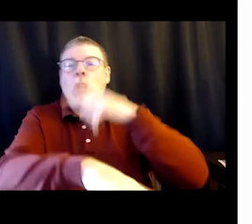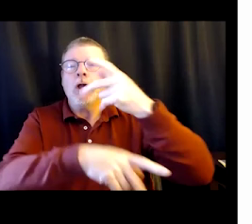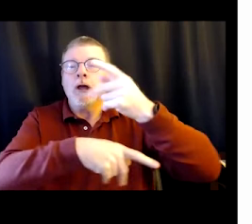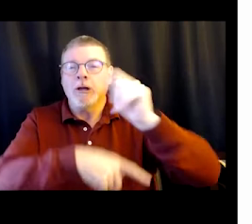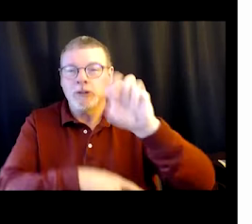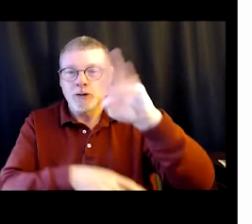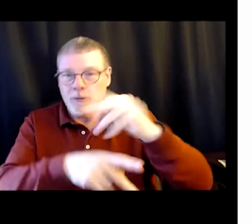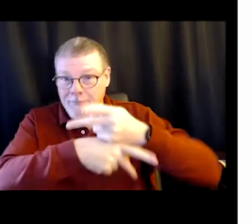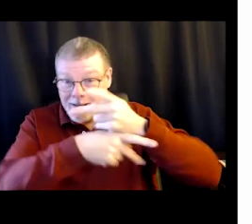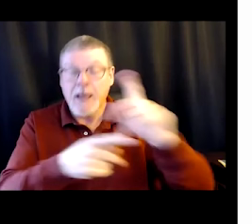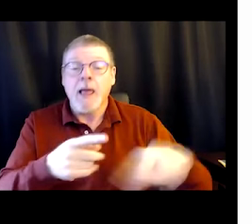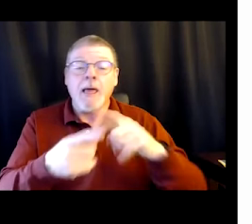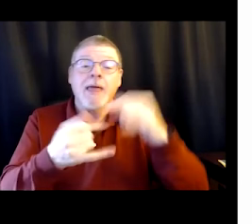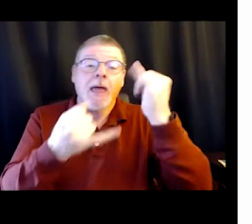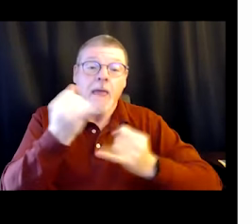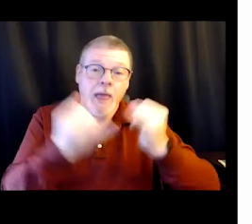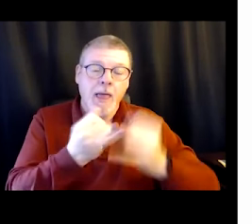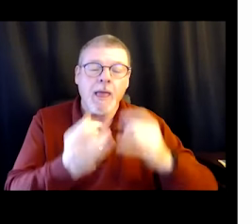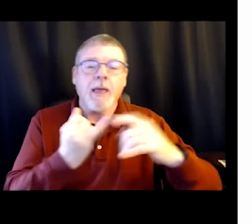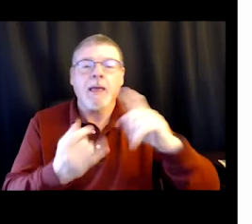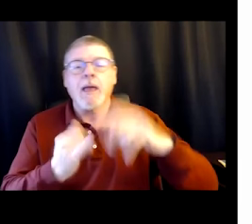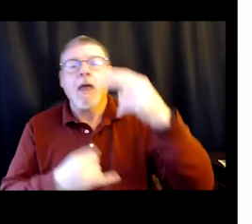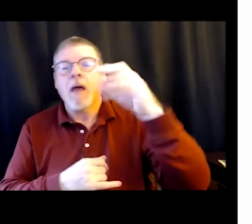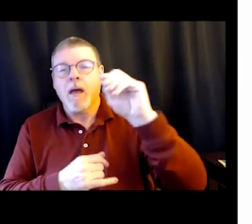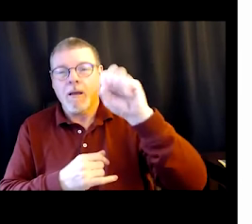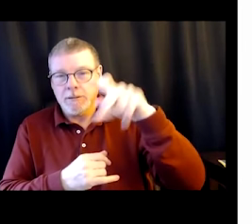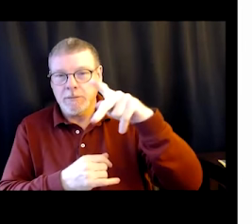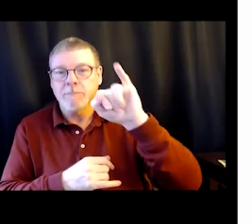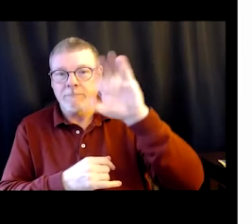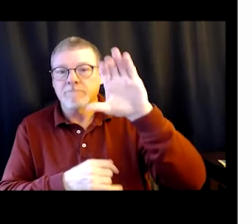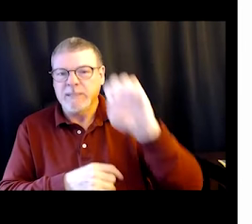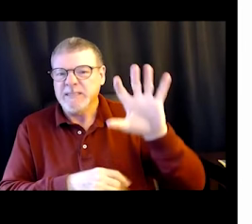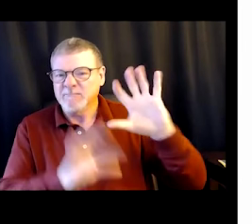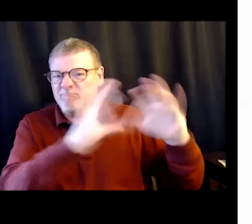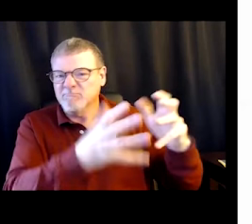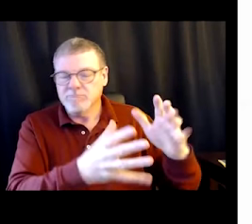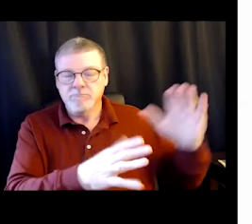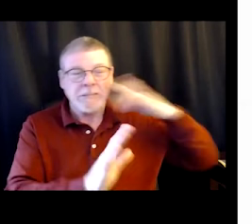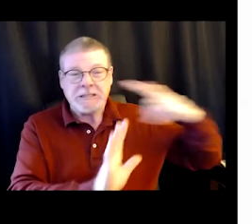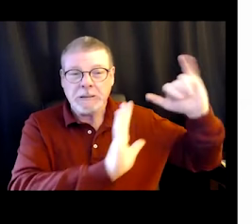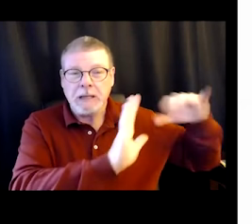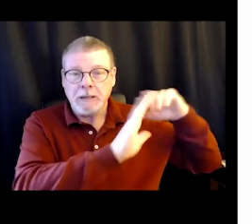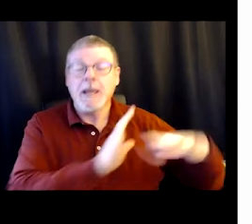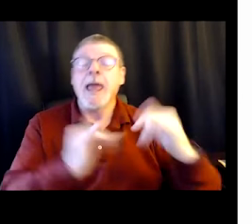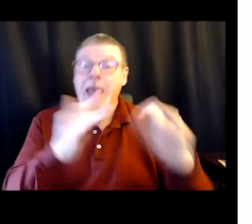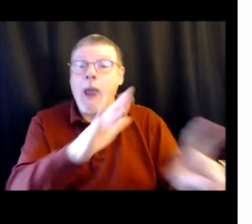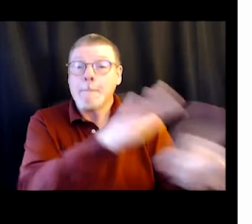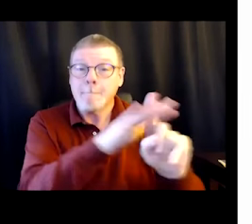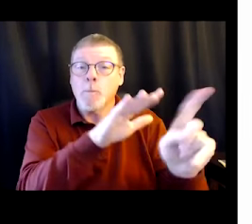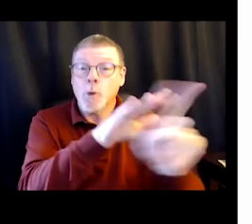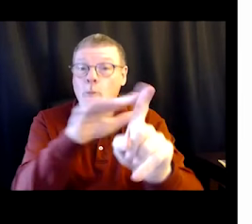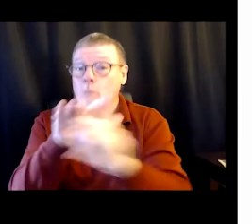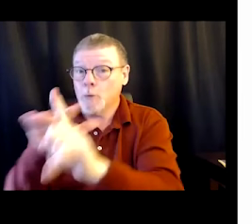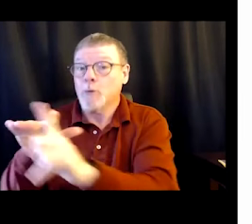end of one's life, the support of palliative or hospice care. So we're seeing kind of these pop up throughout the country, some with